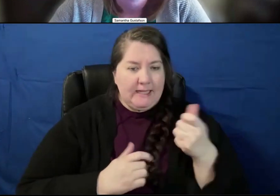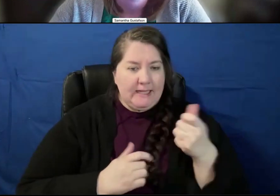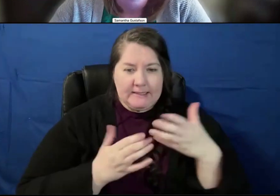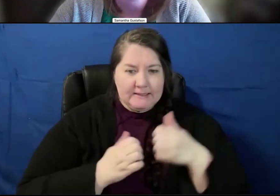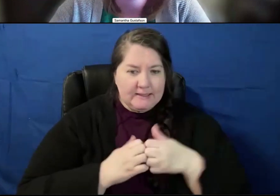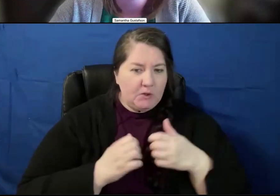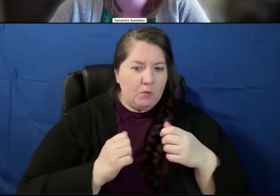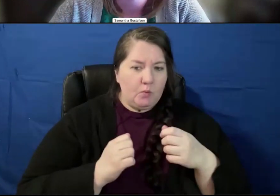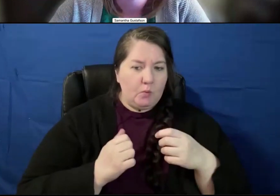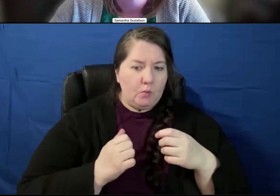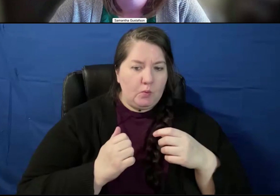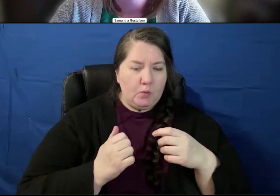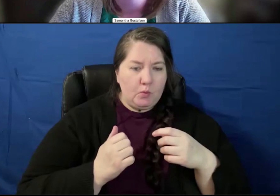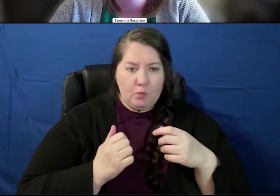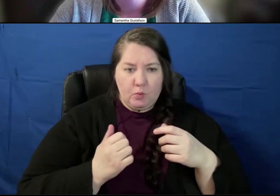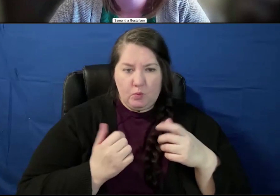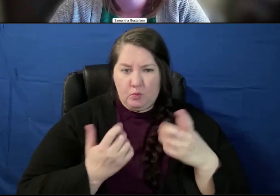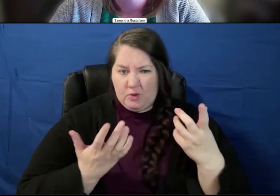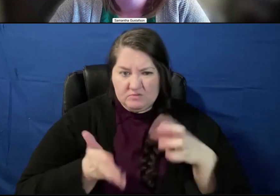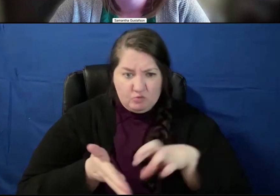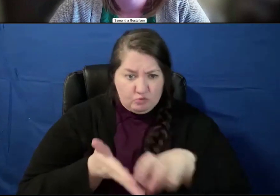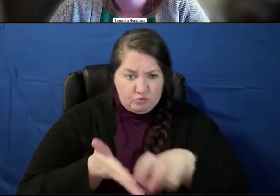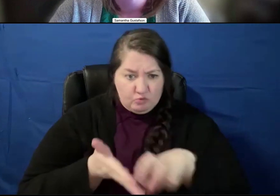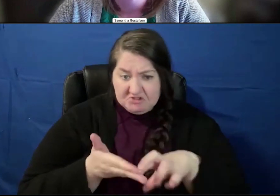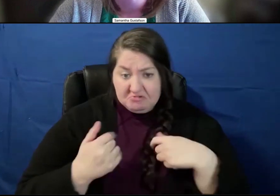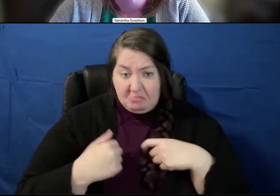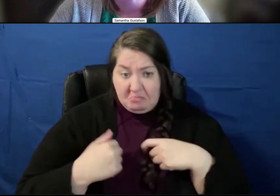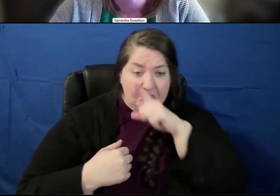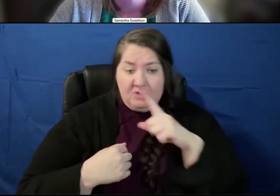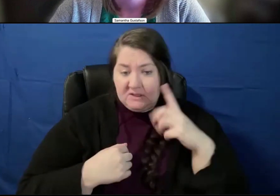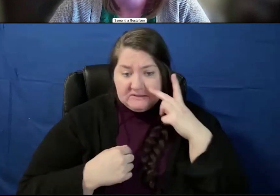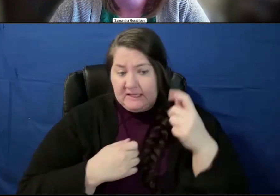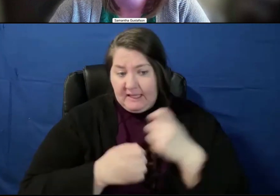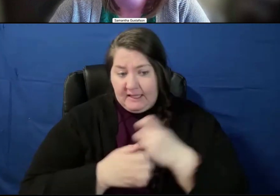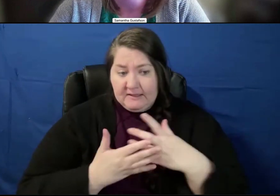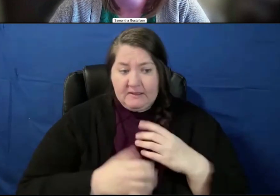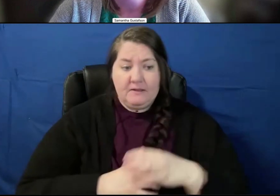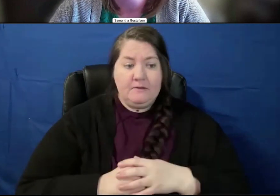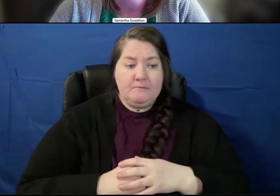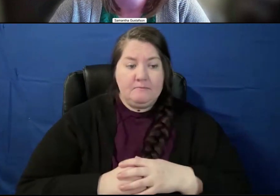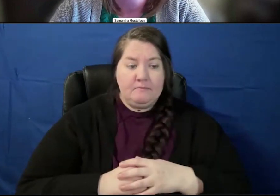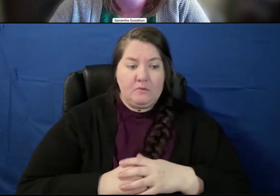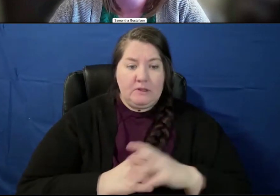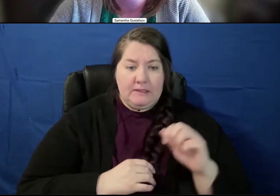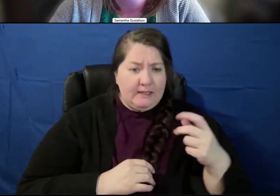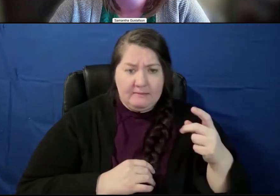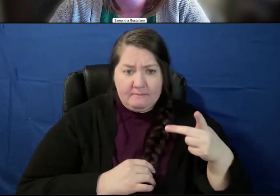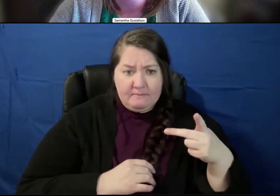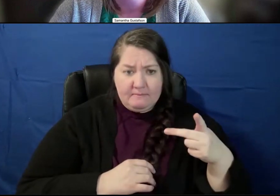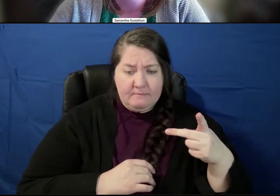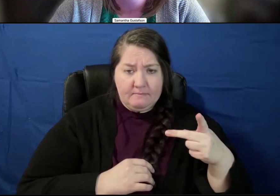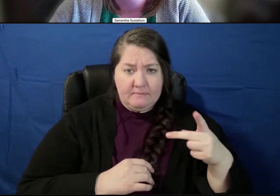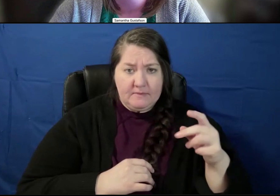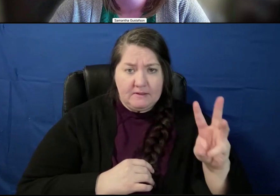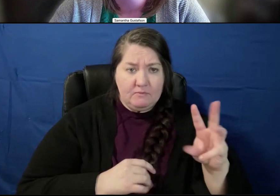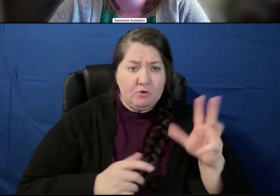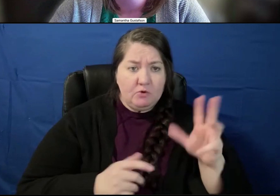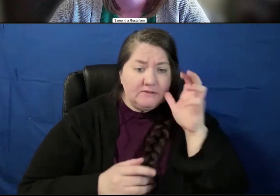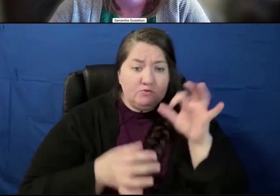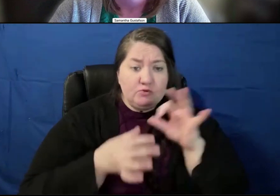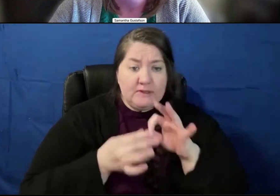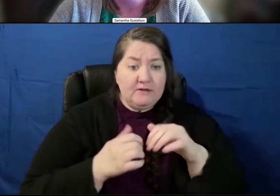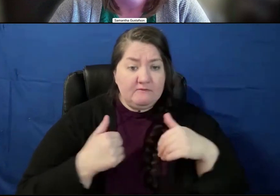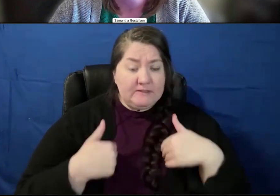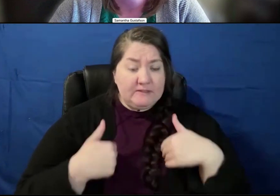literature. If I had, I would have included it in this previous talk. And so nothing's been published about listening related